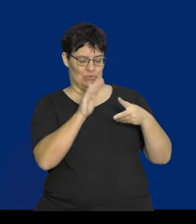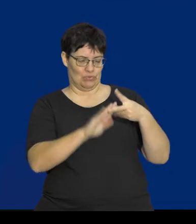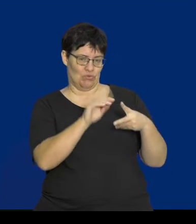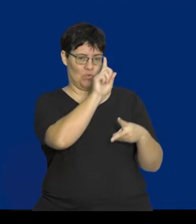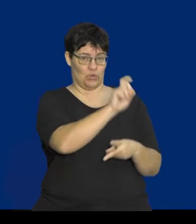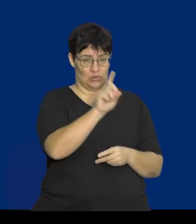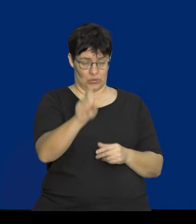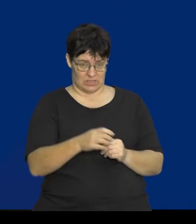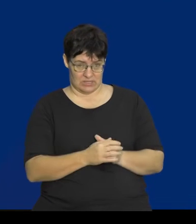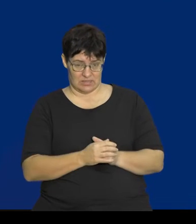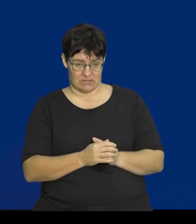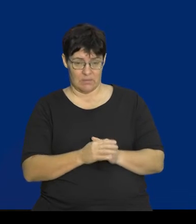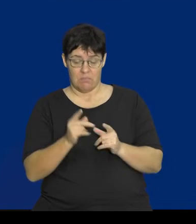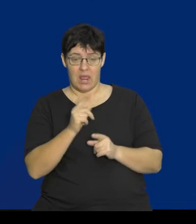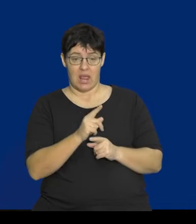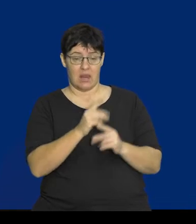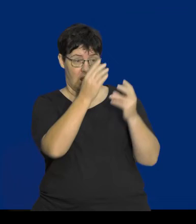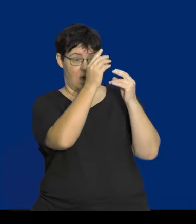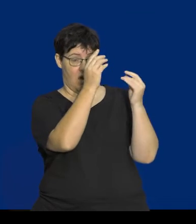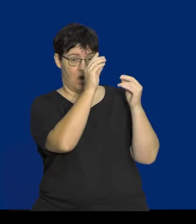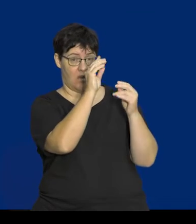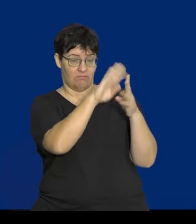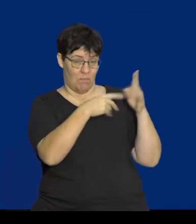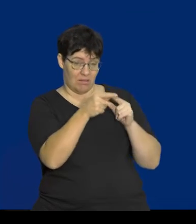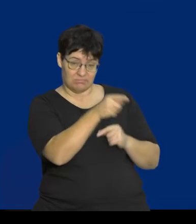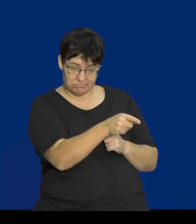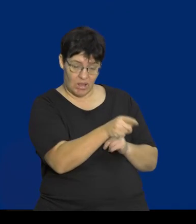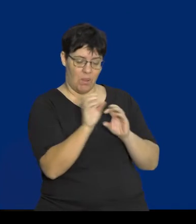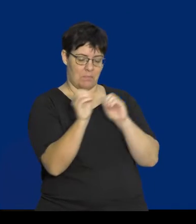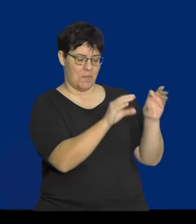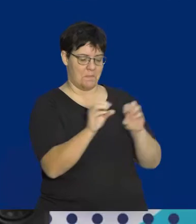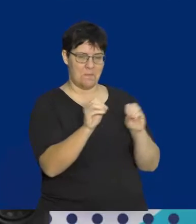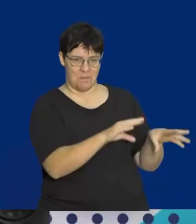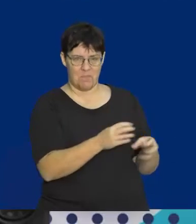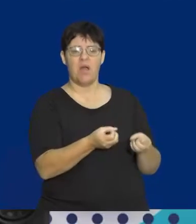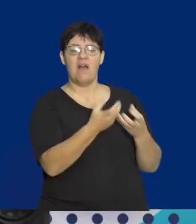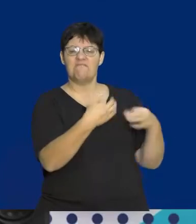of questions. We get substitution questions, which are the nice ones, where